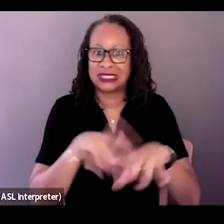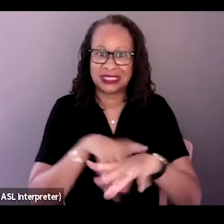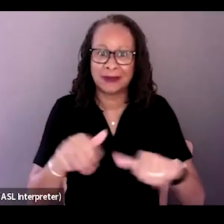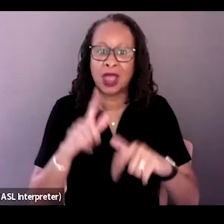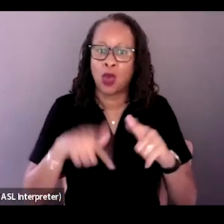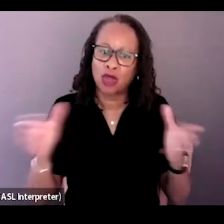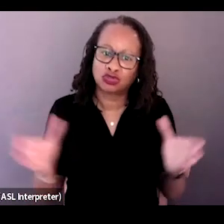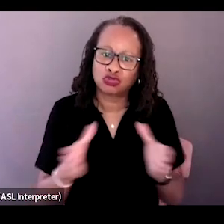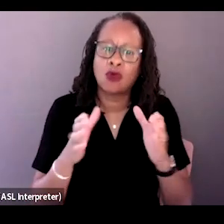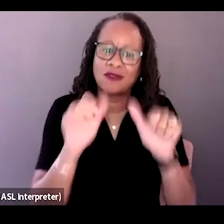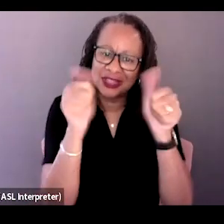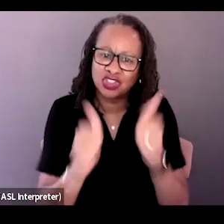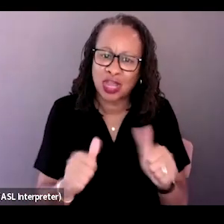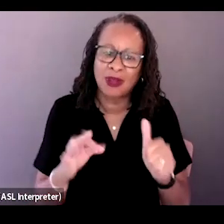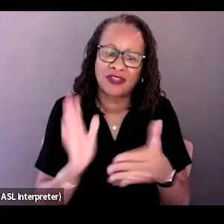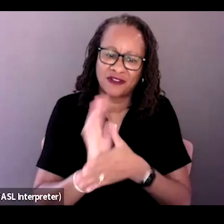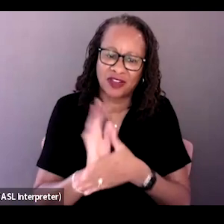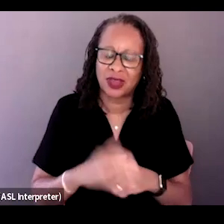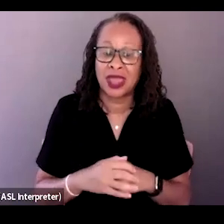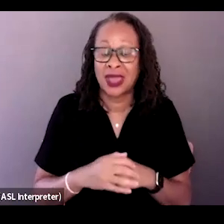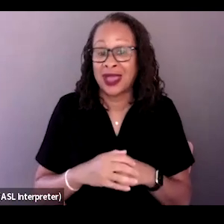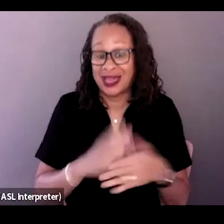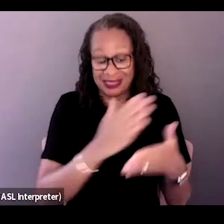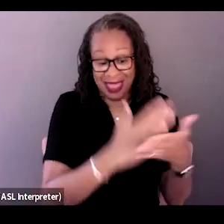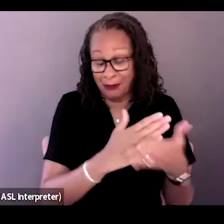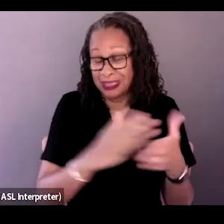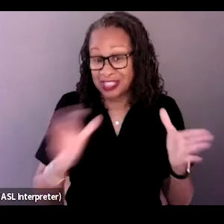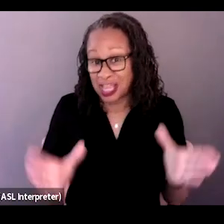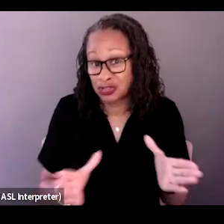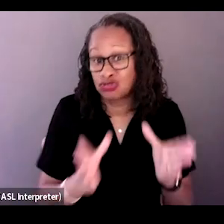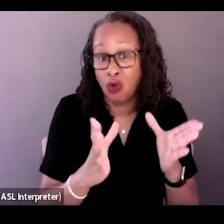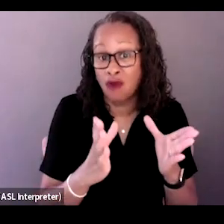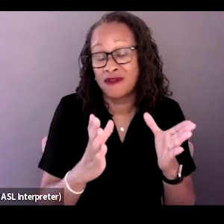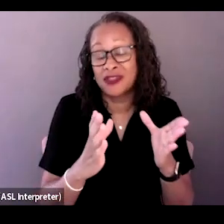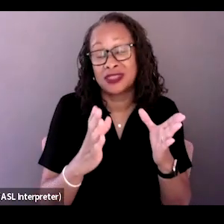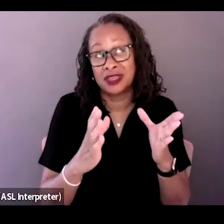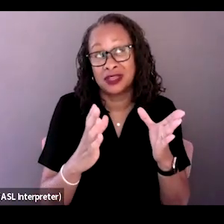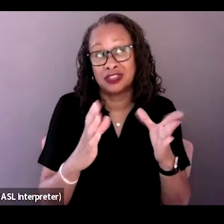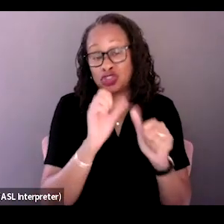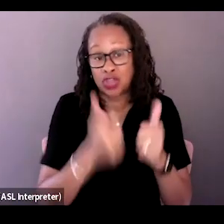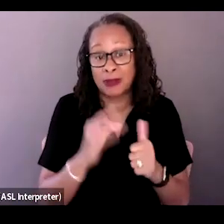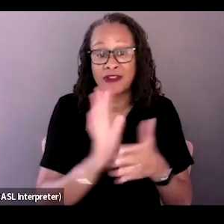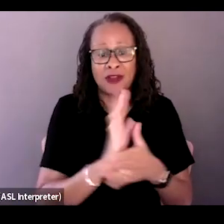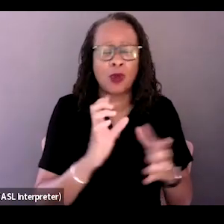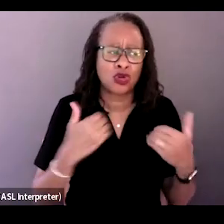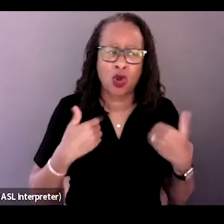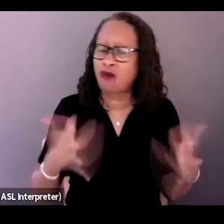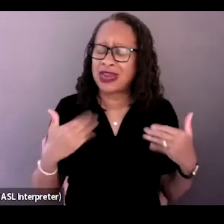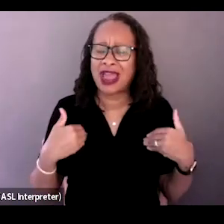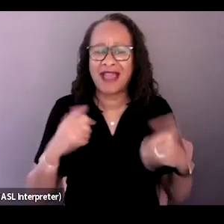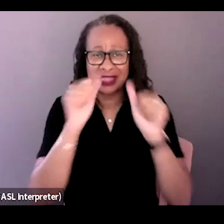film, the shape of the film? Was it the elements that drove the shape of the film, or did you have a shape of the film in mind and you found